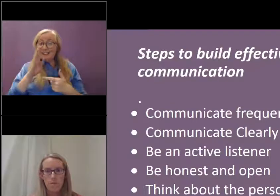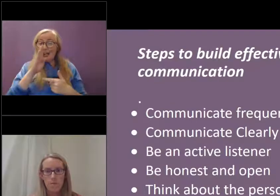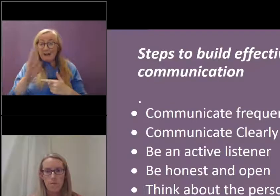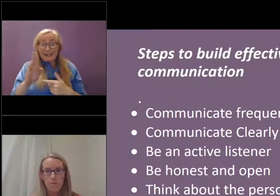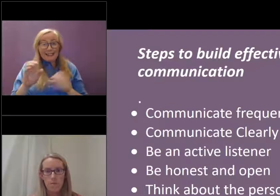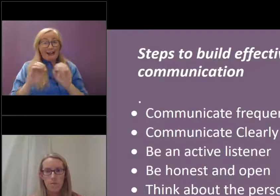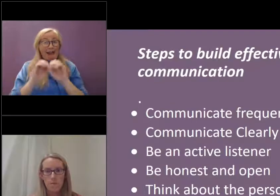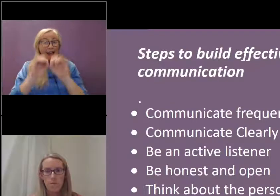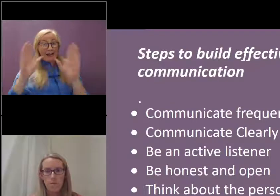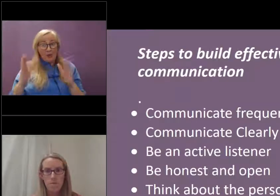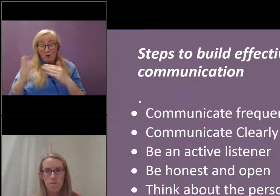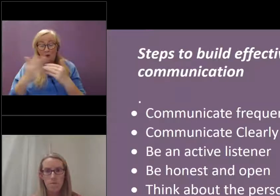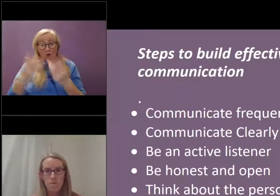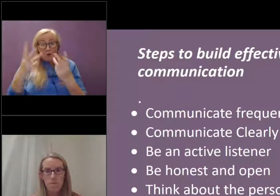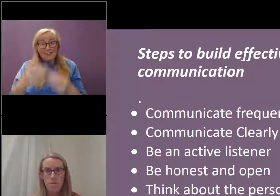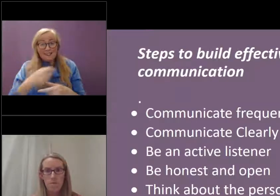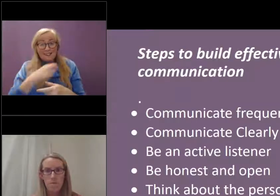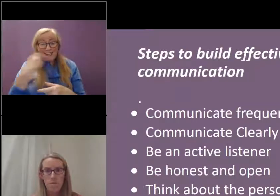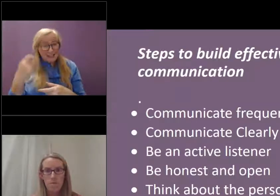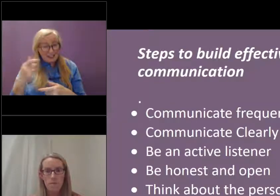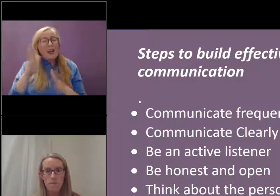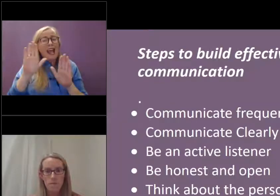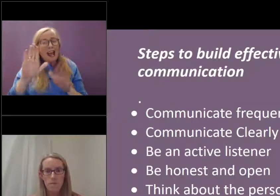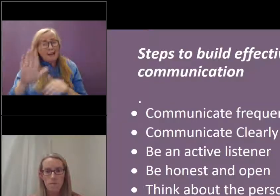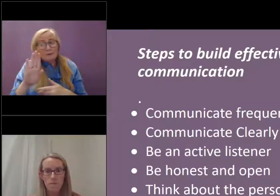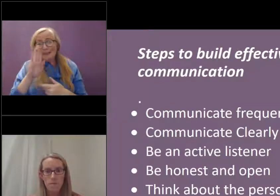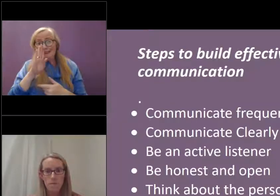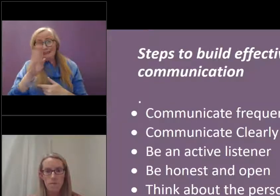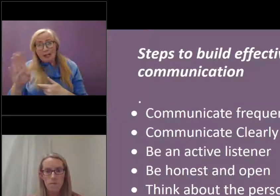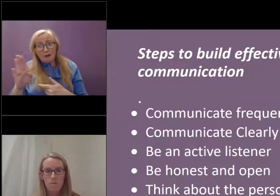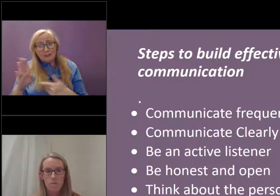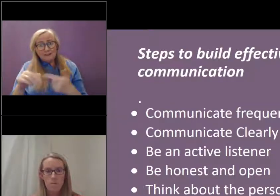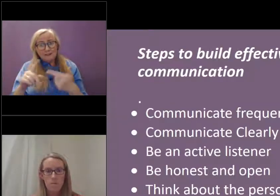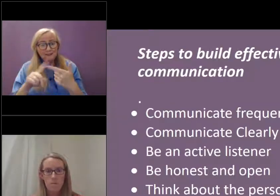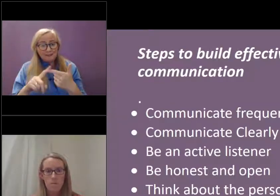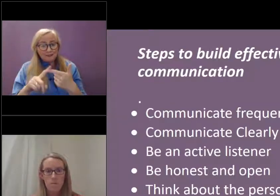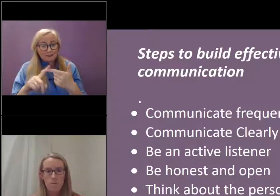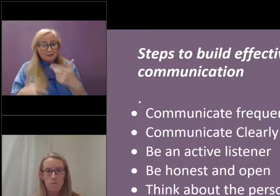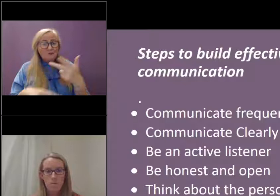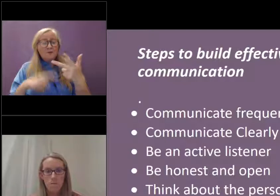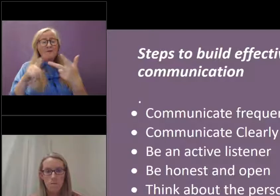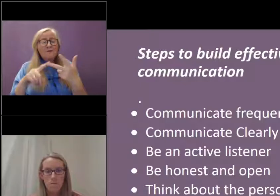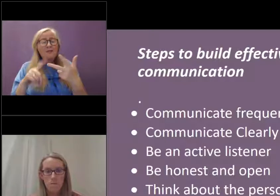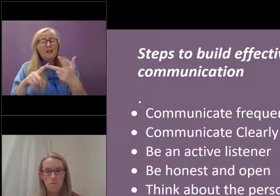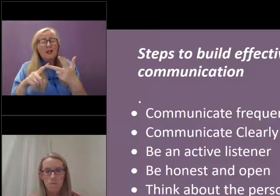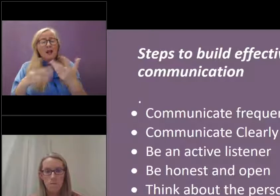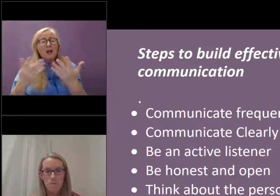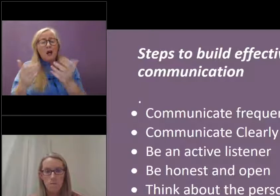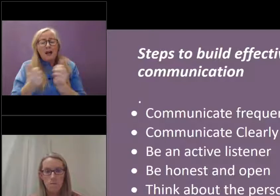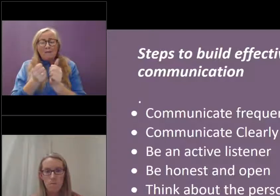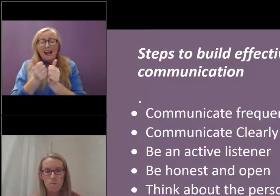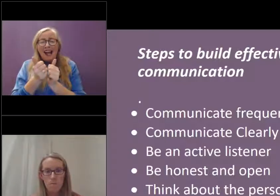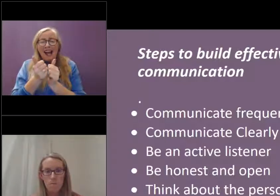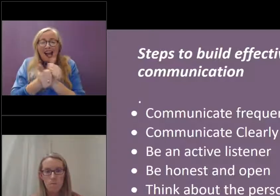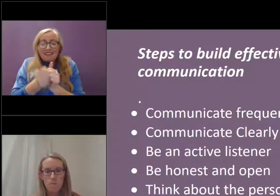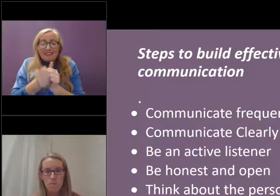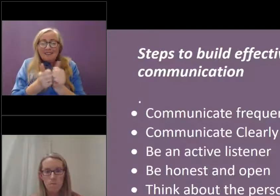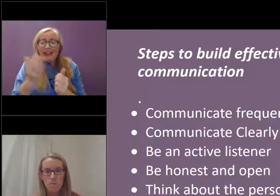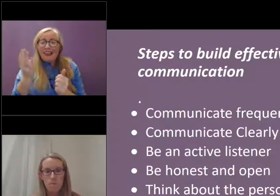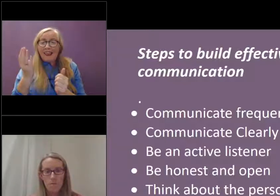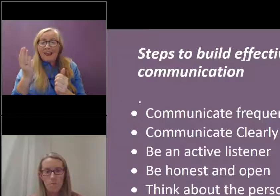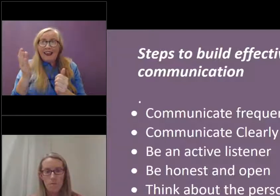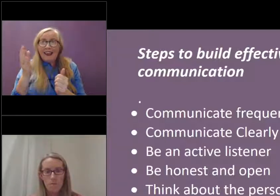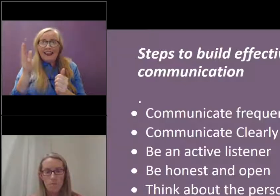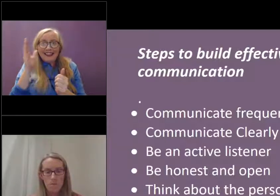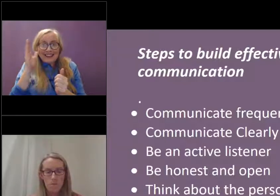is, and being very direct about it. The next bit would be sort of being an active listener, and